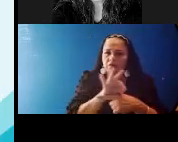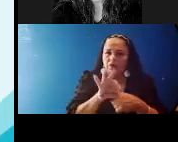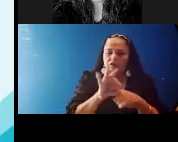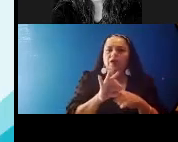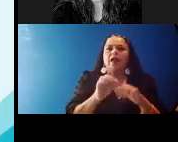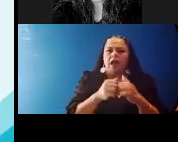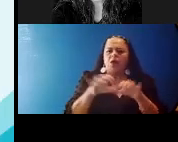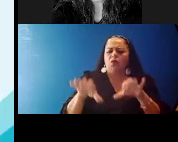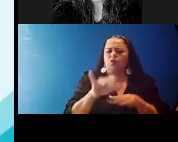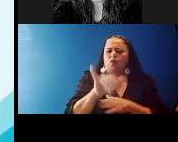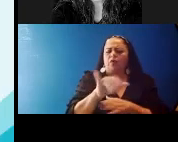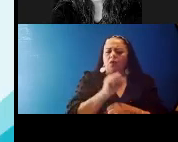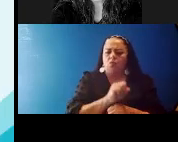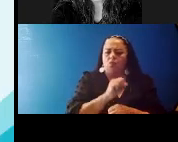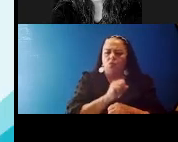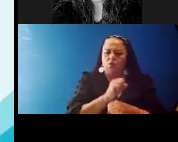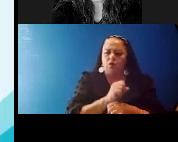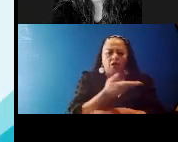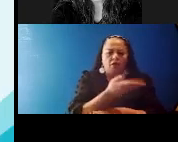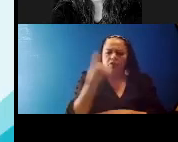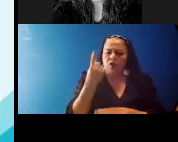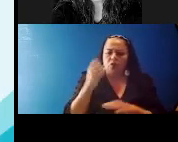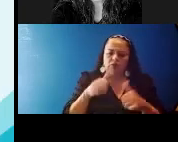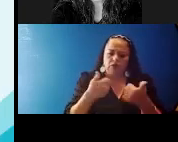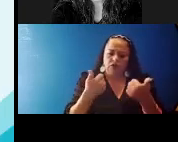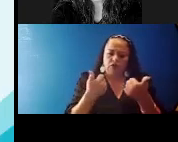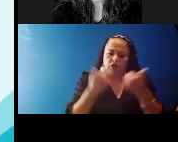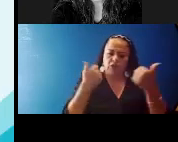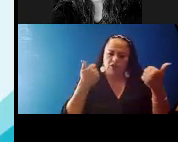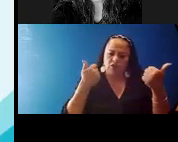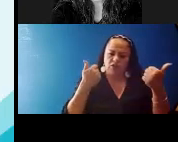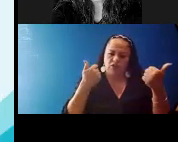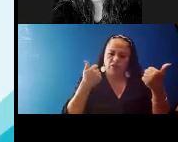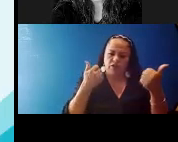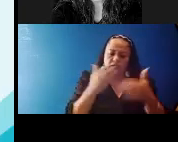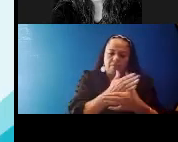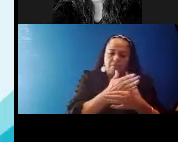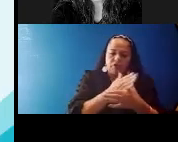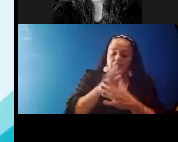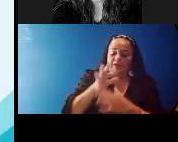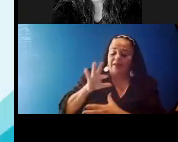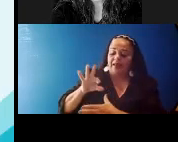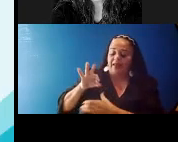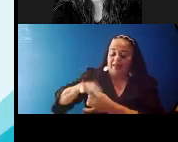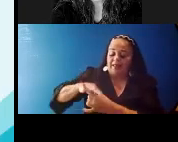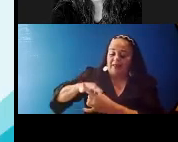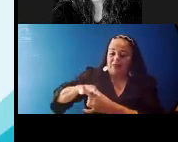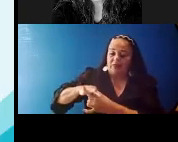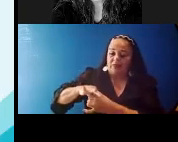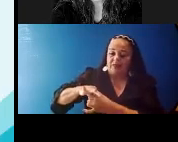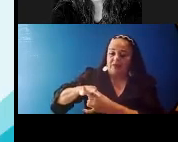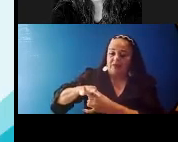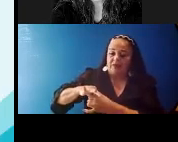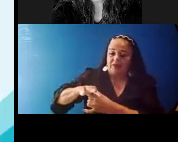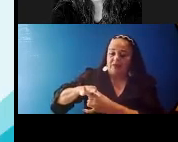work, there's always the challenge of elected and appointed officials. There is not often an incentive, a